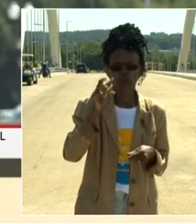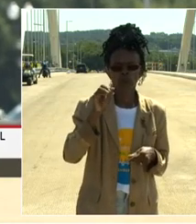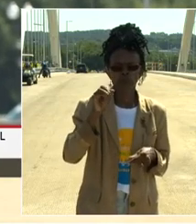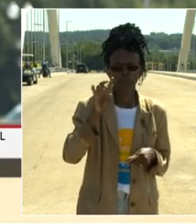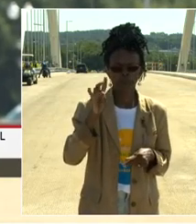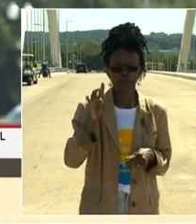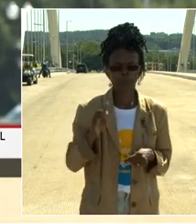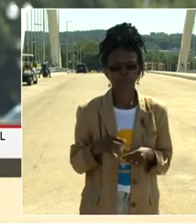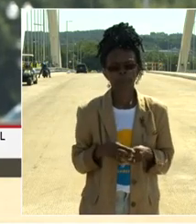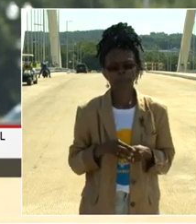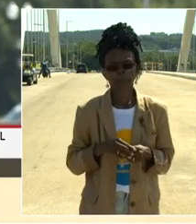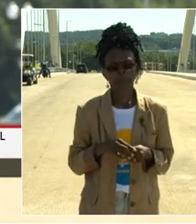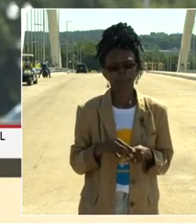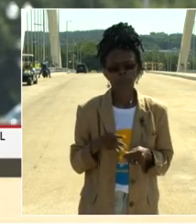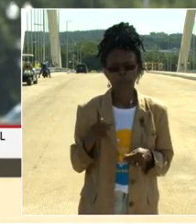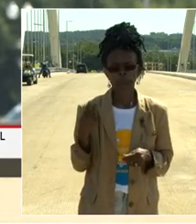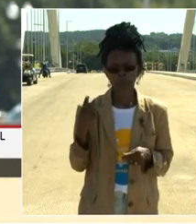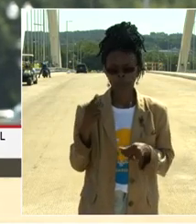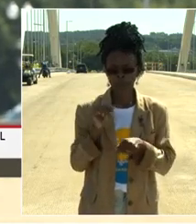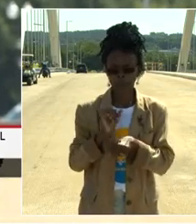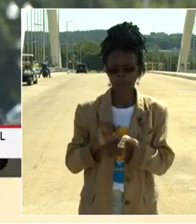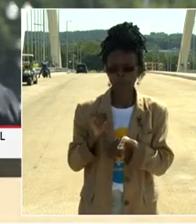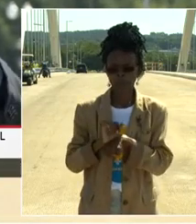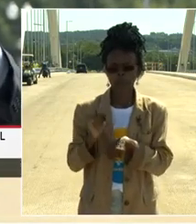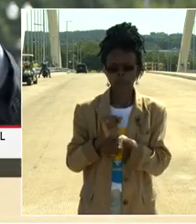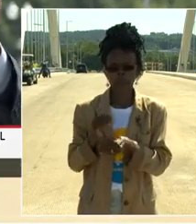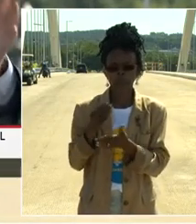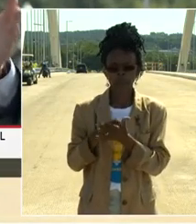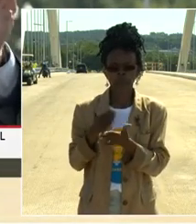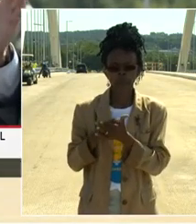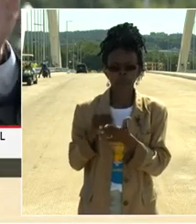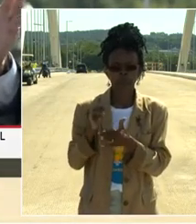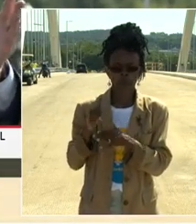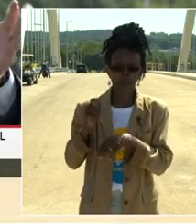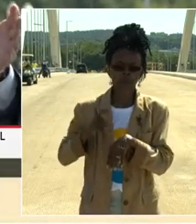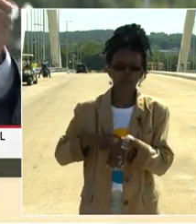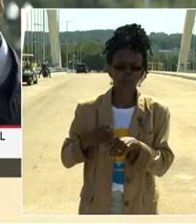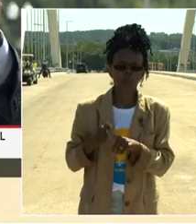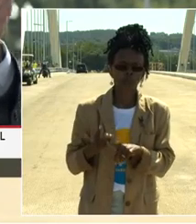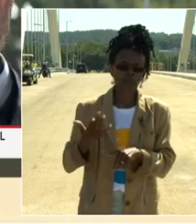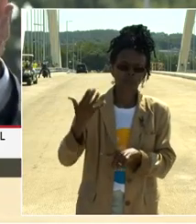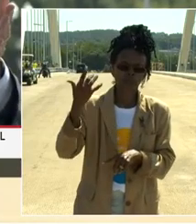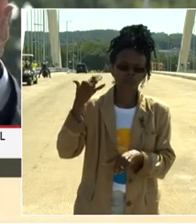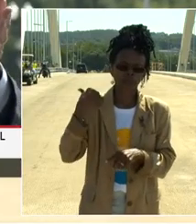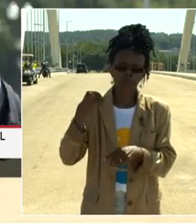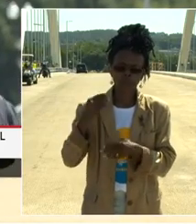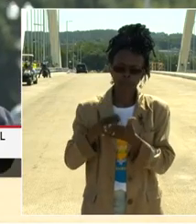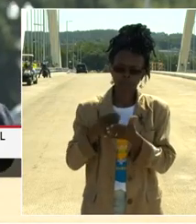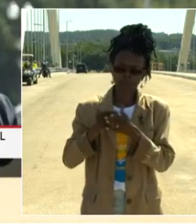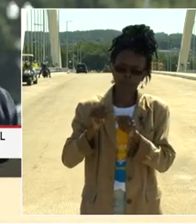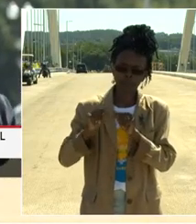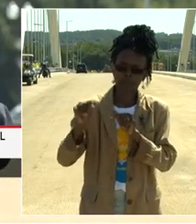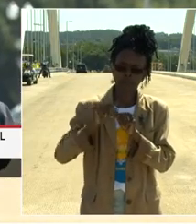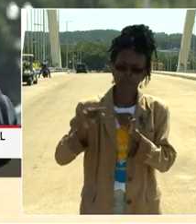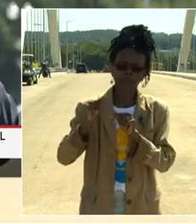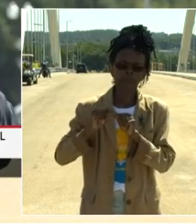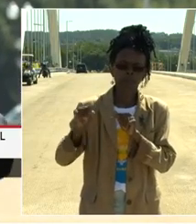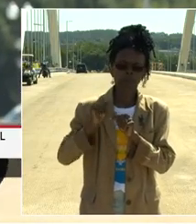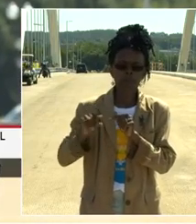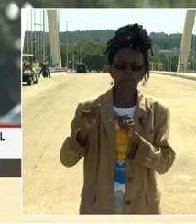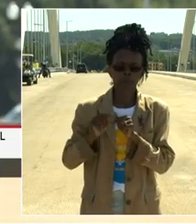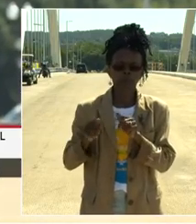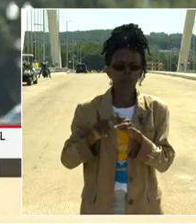time. We started small with a $400,000 or $500,000, then some millions of dollars to do